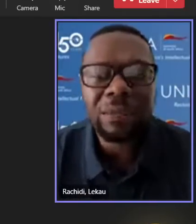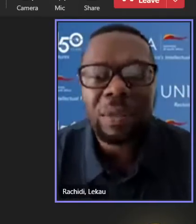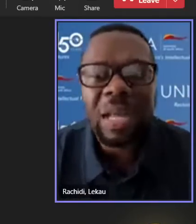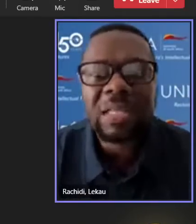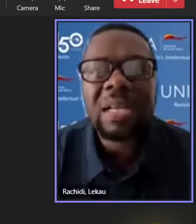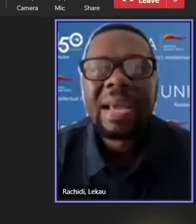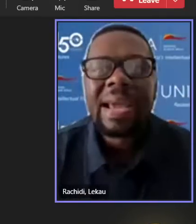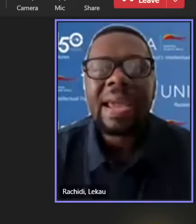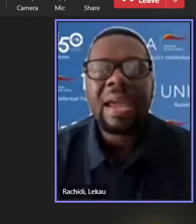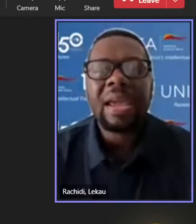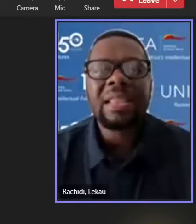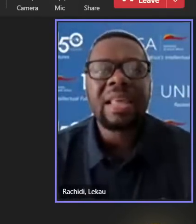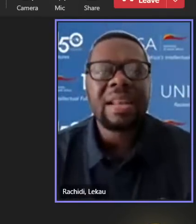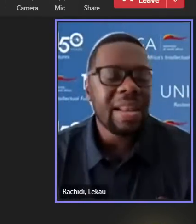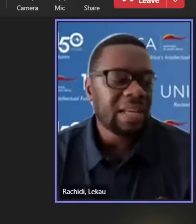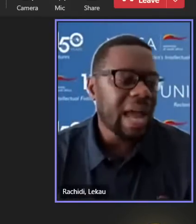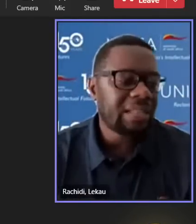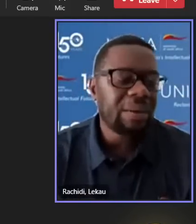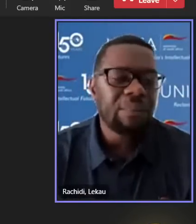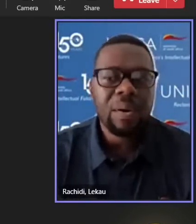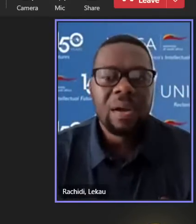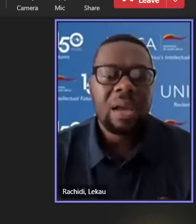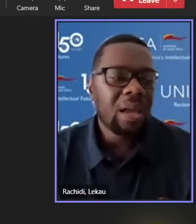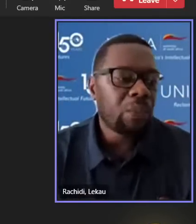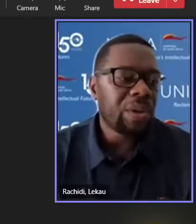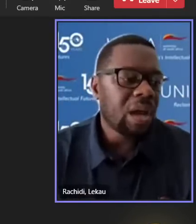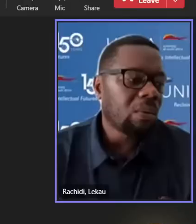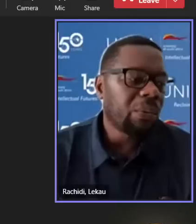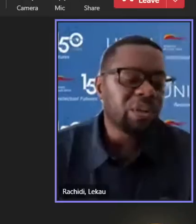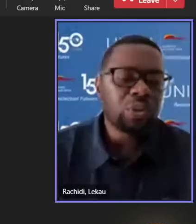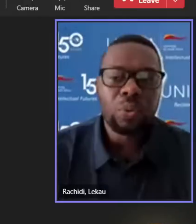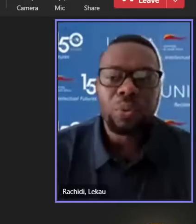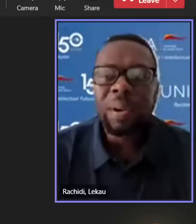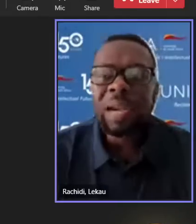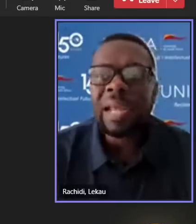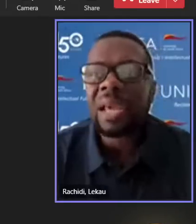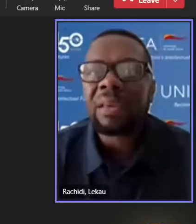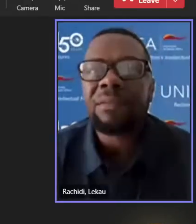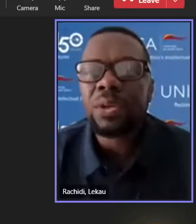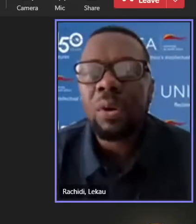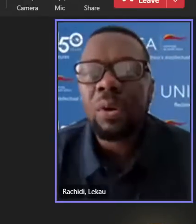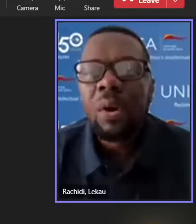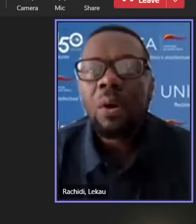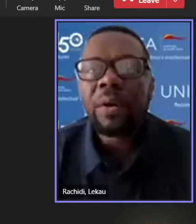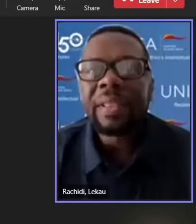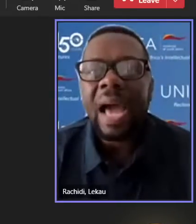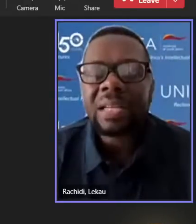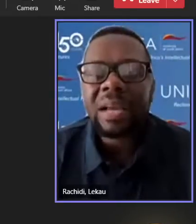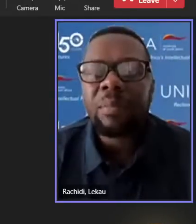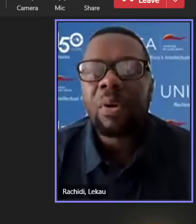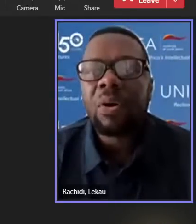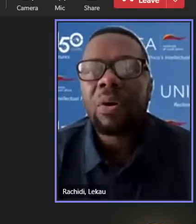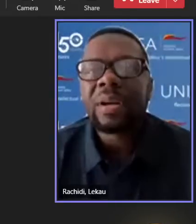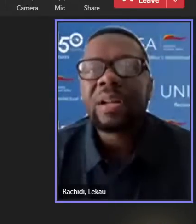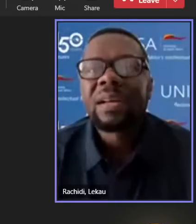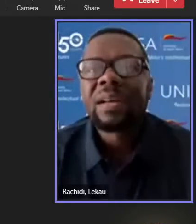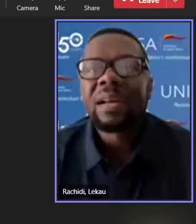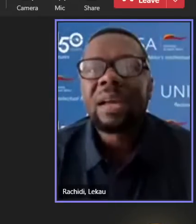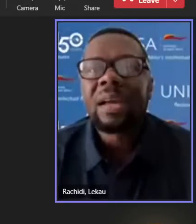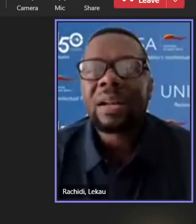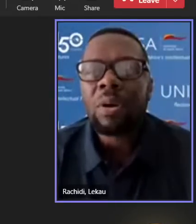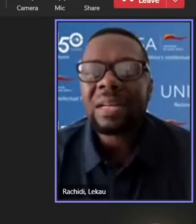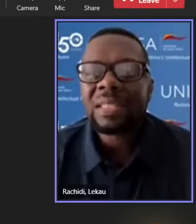very much for that. In the next item, we are going to play a video on the item